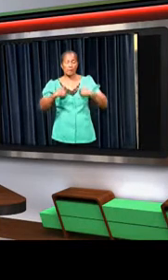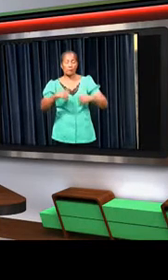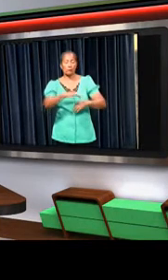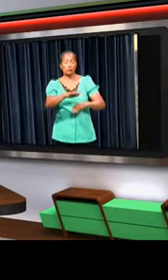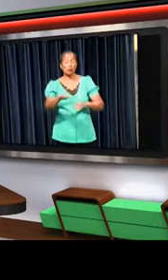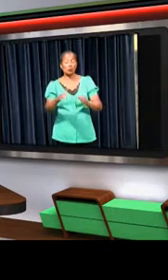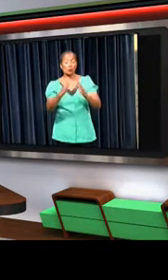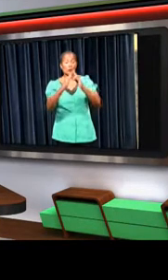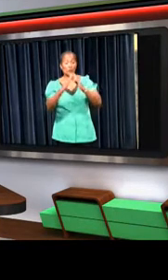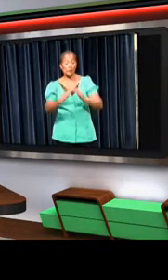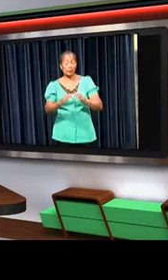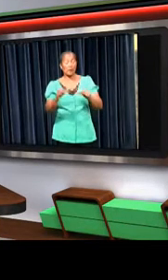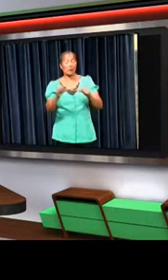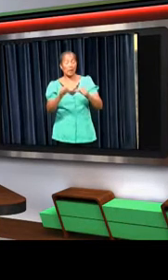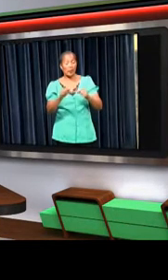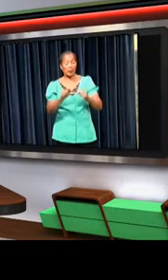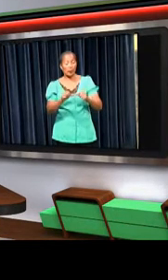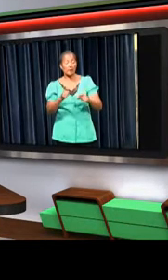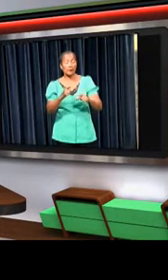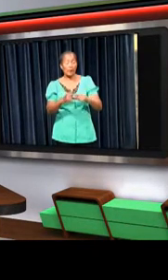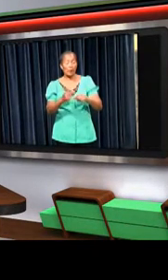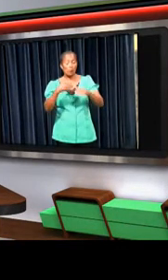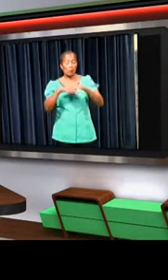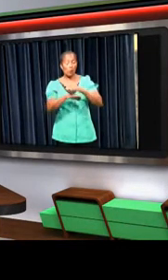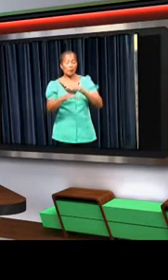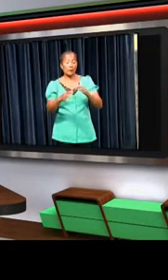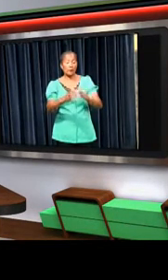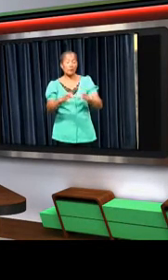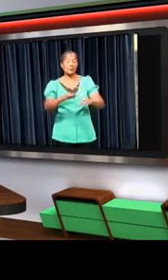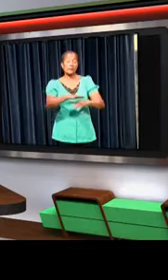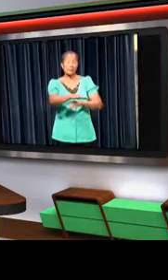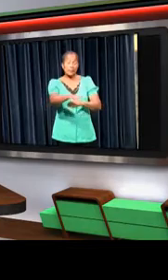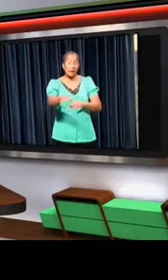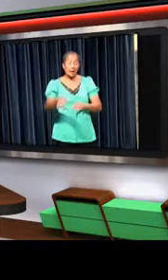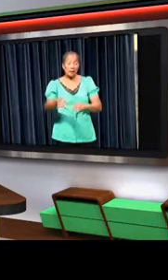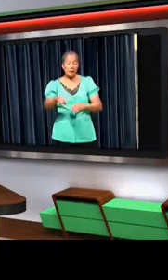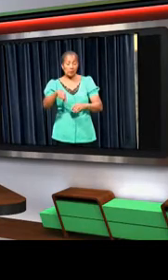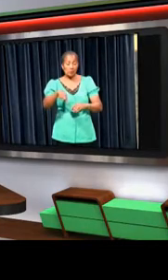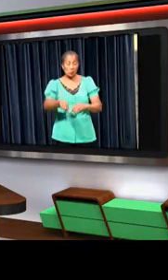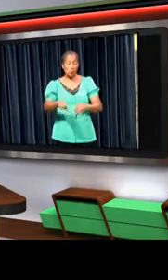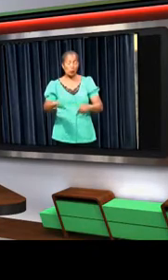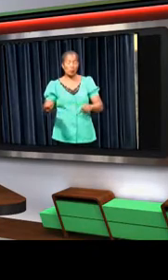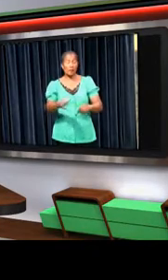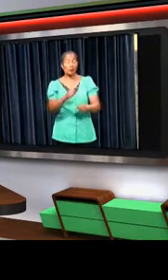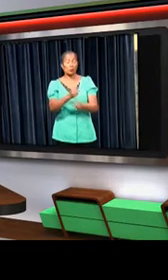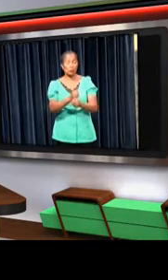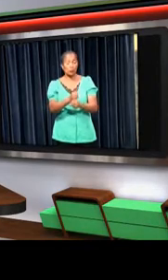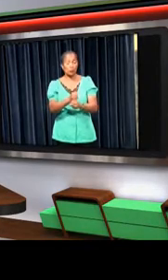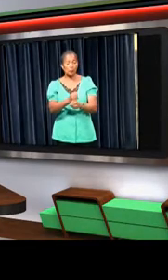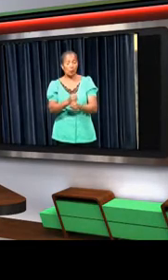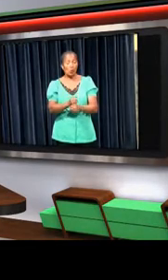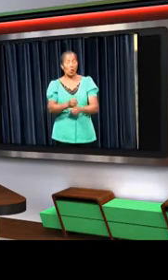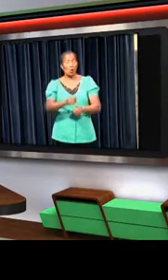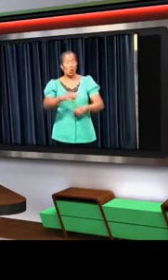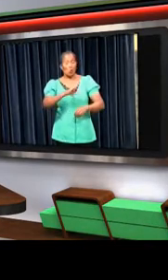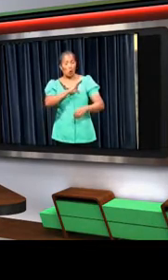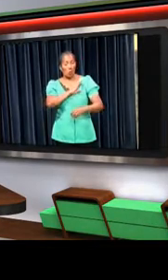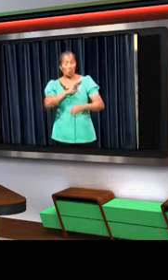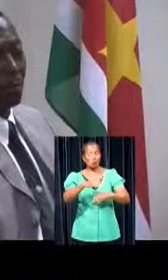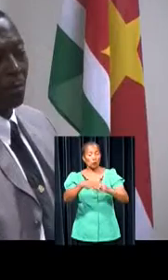and Housing, Labor, and Foreign Affairs are members of this commission. The group